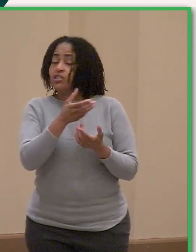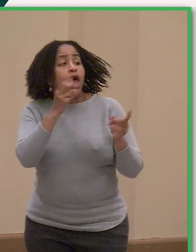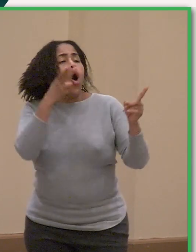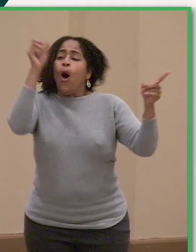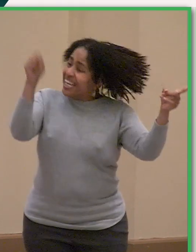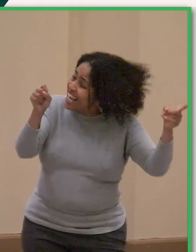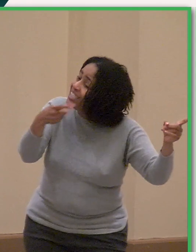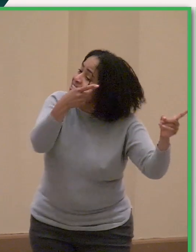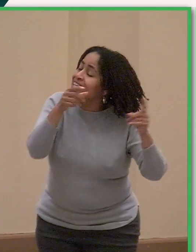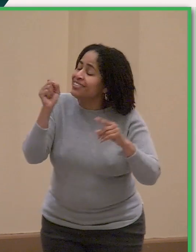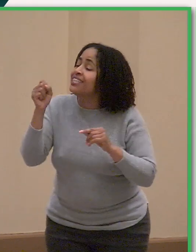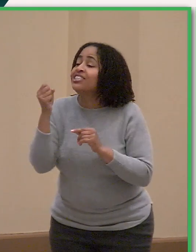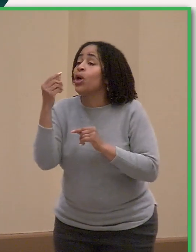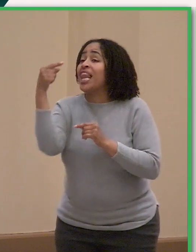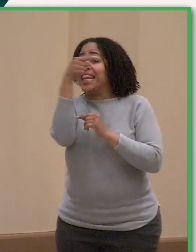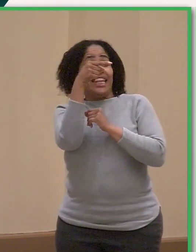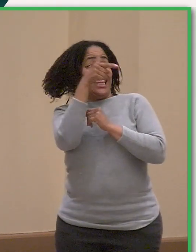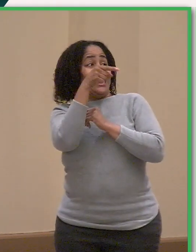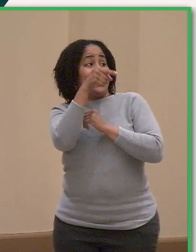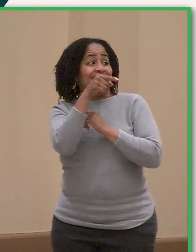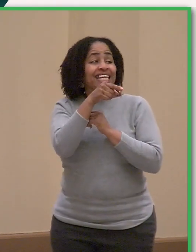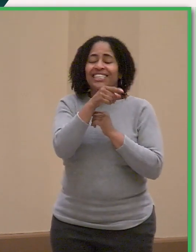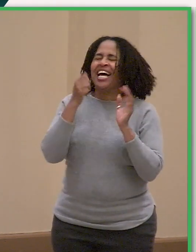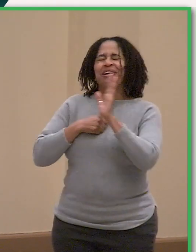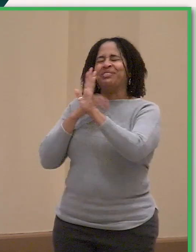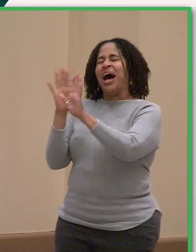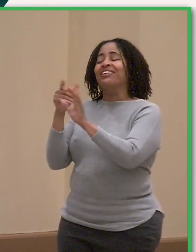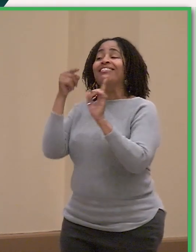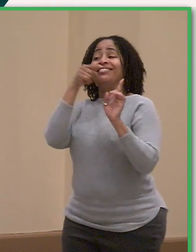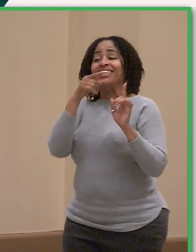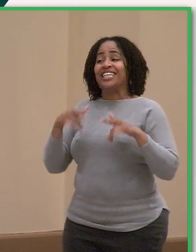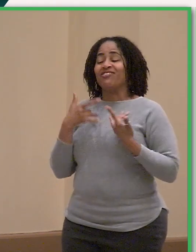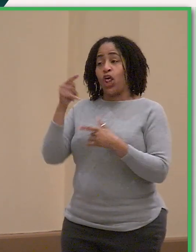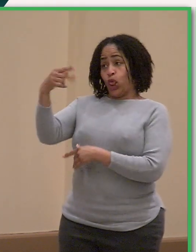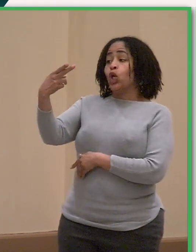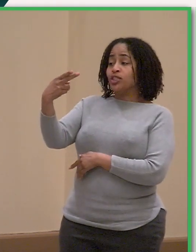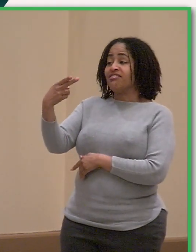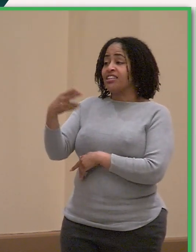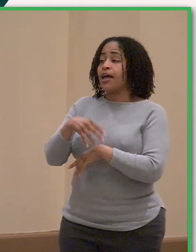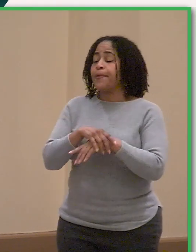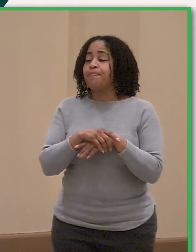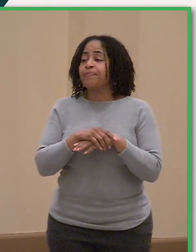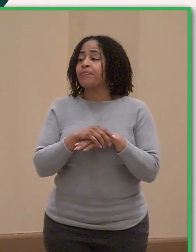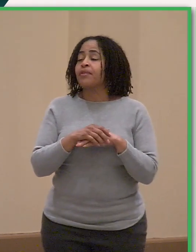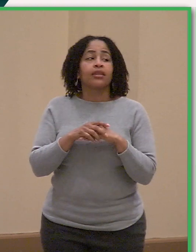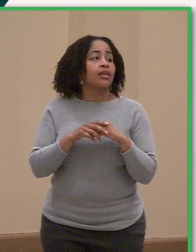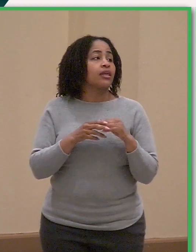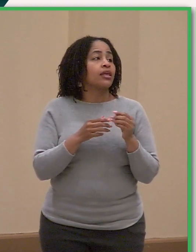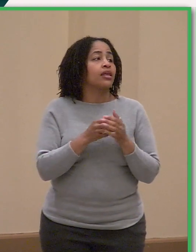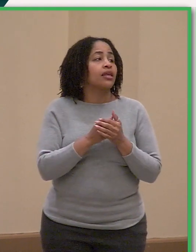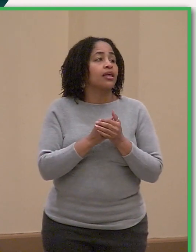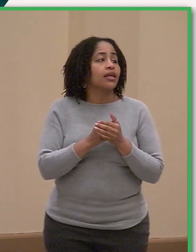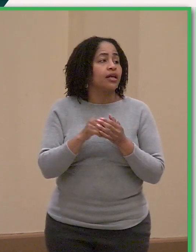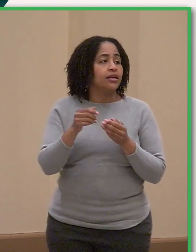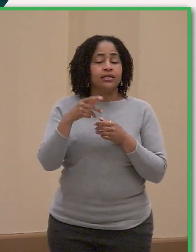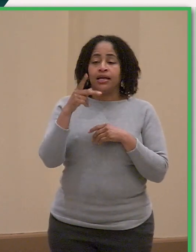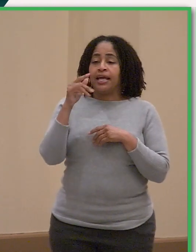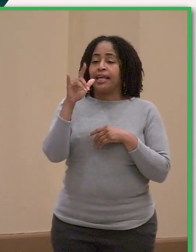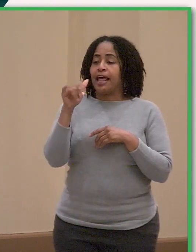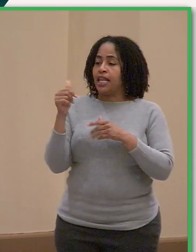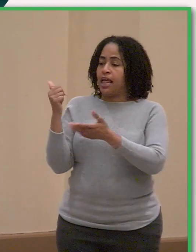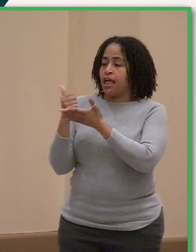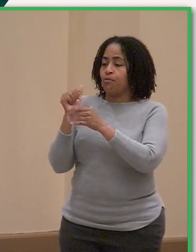Oh yeah, okay, so this event is this Thursday. Edward James, Kelly, she works with